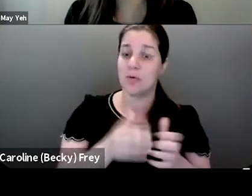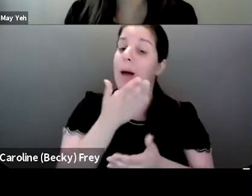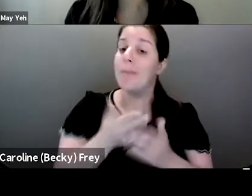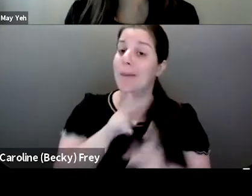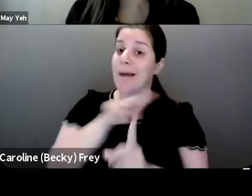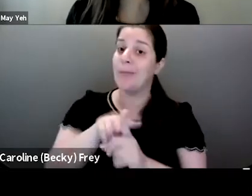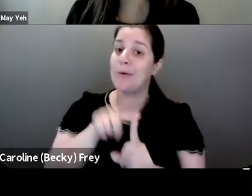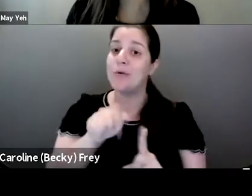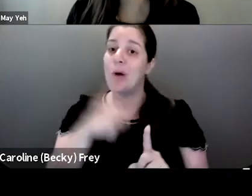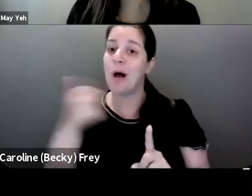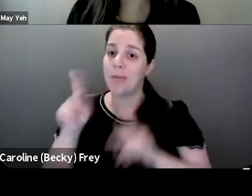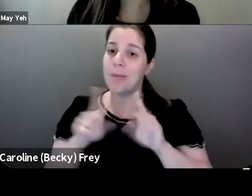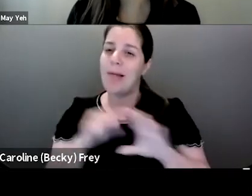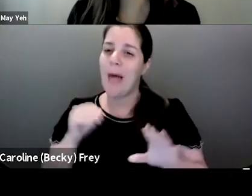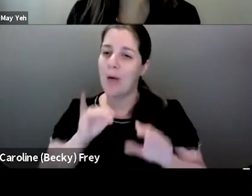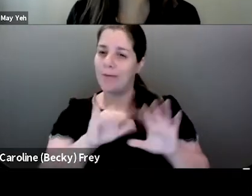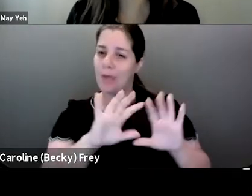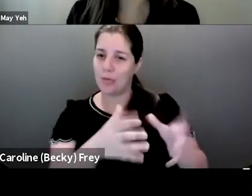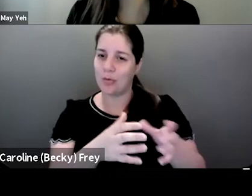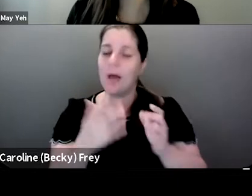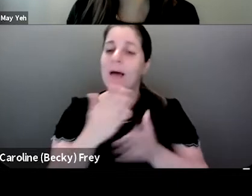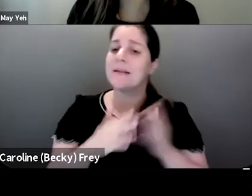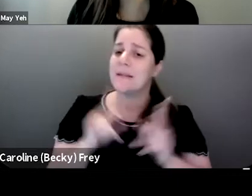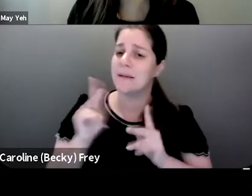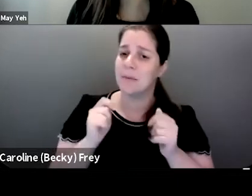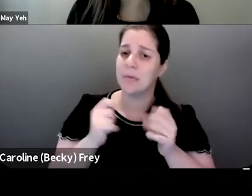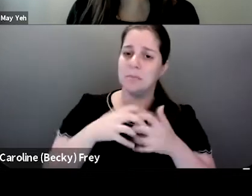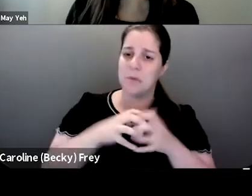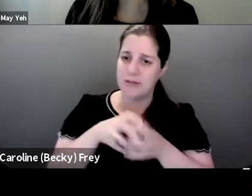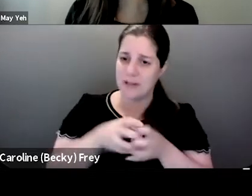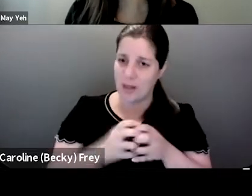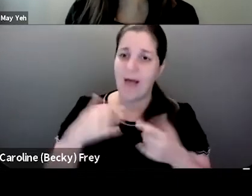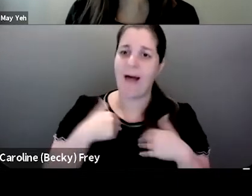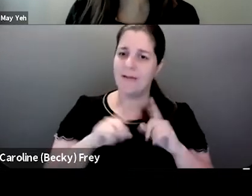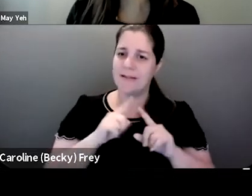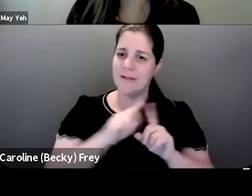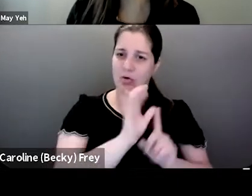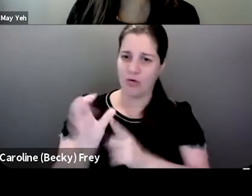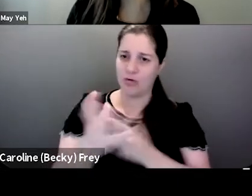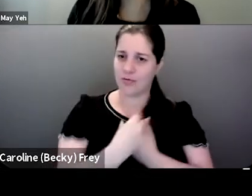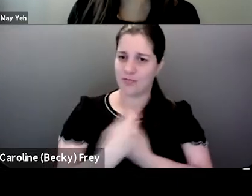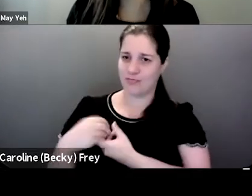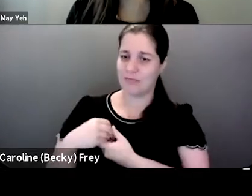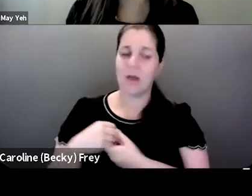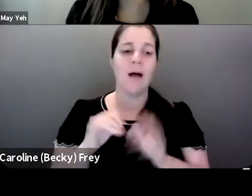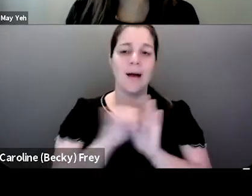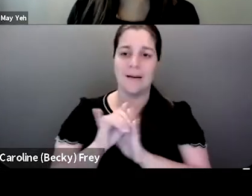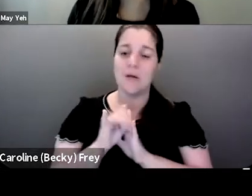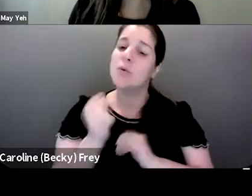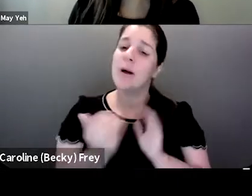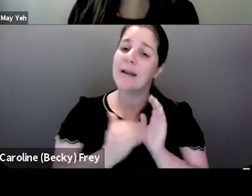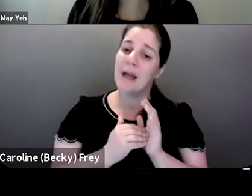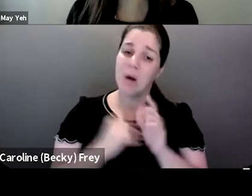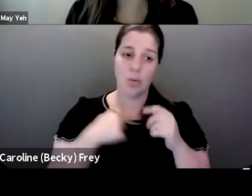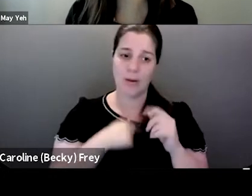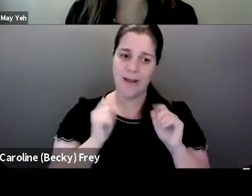of that group. In addition, people may also affiliate with more than one cultural group. Developing assessments for the specific dimensions or factors allows us to